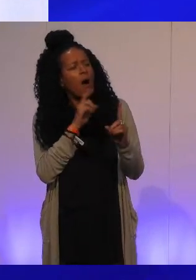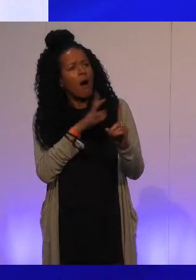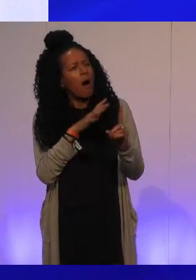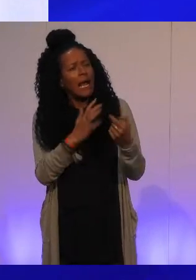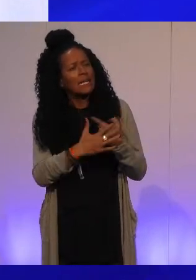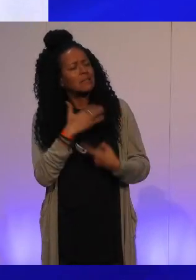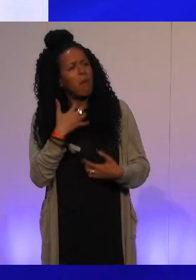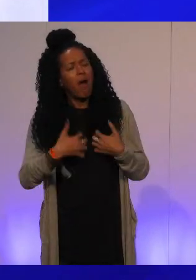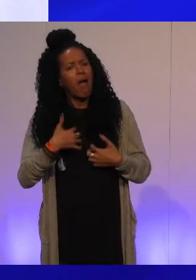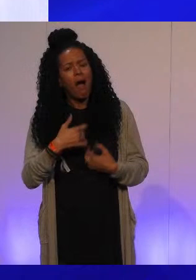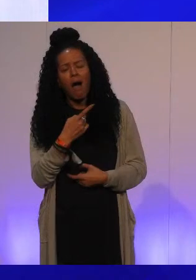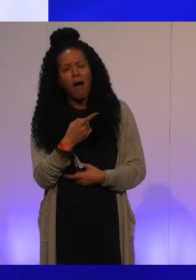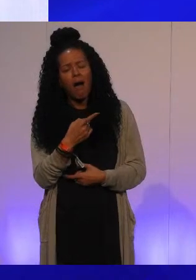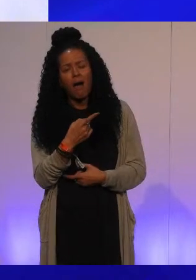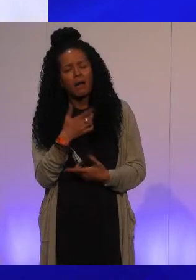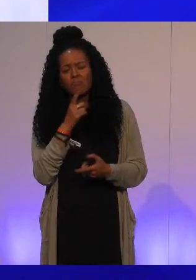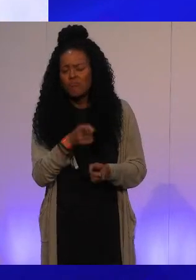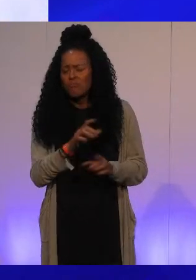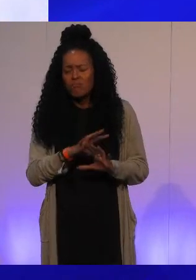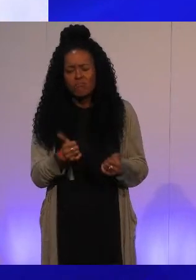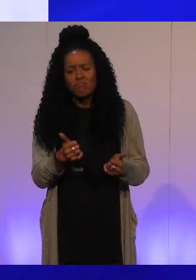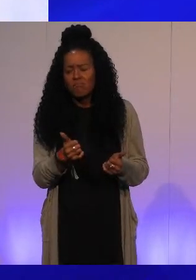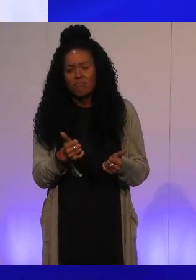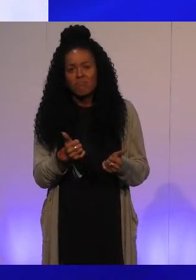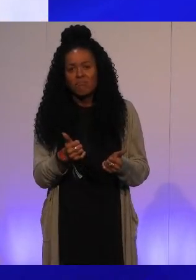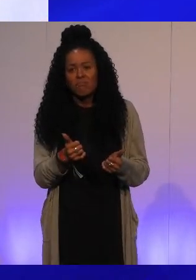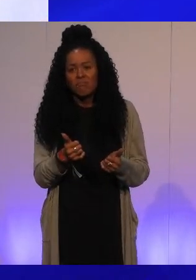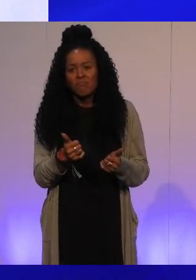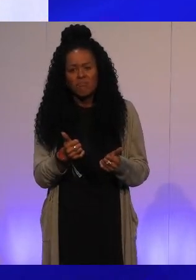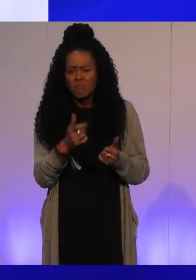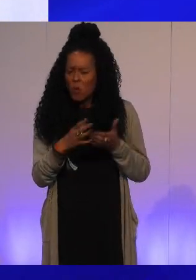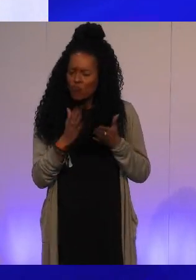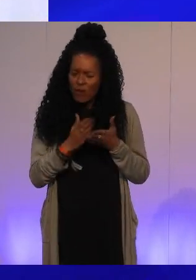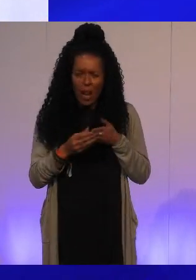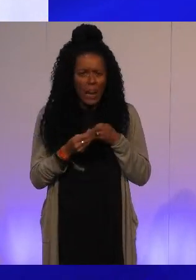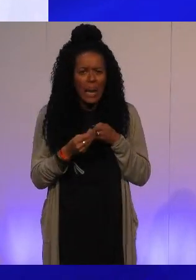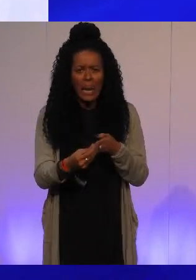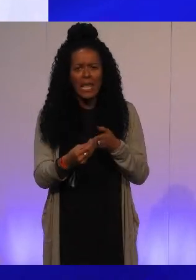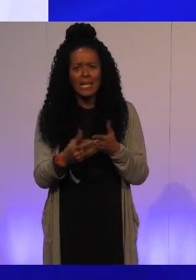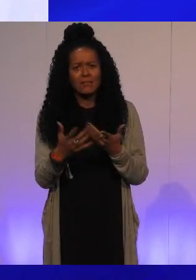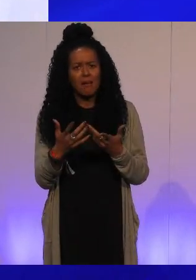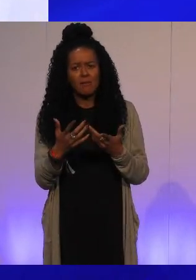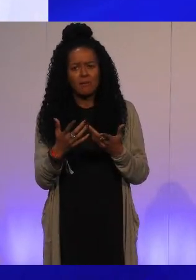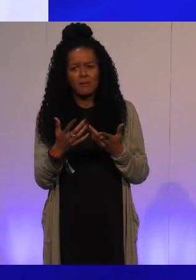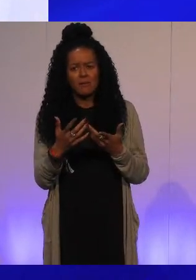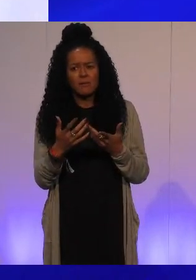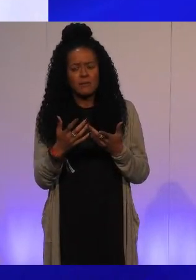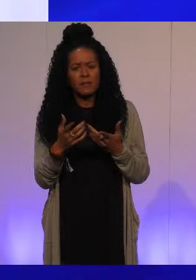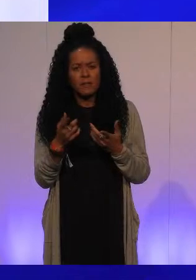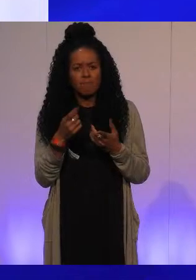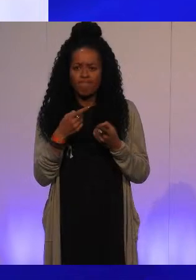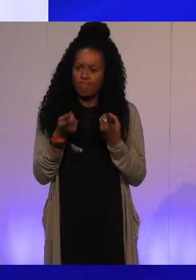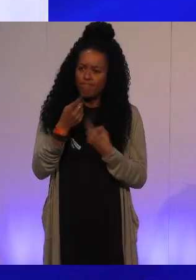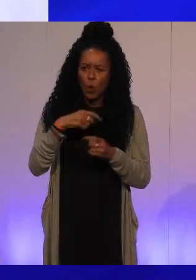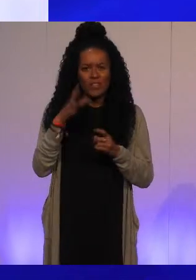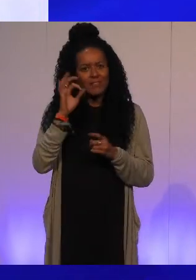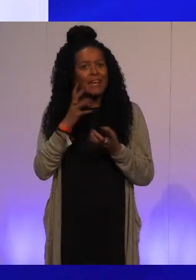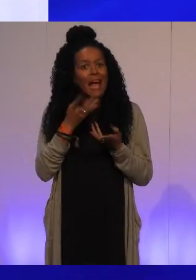She was a real leader, and she really brought the Council of Governors